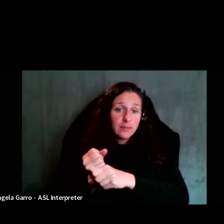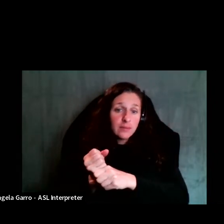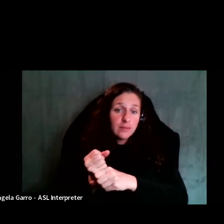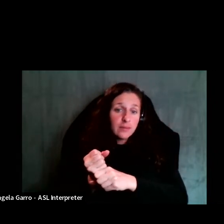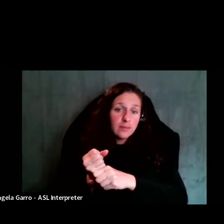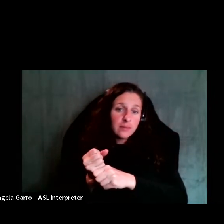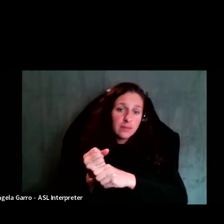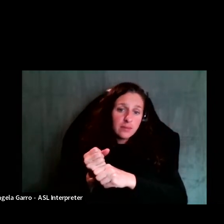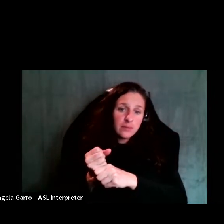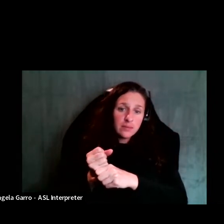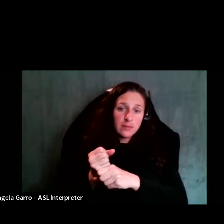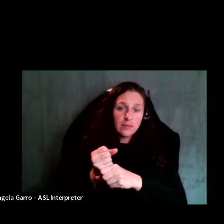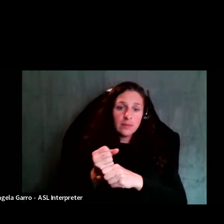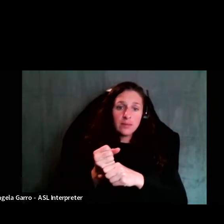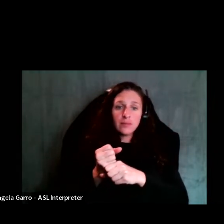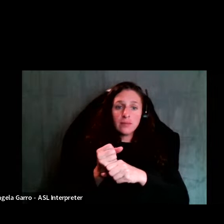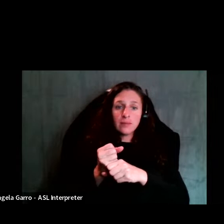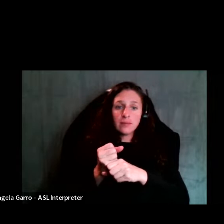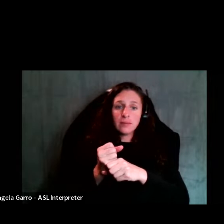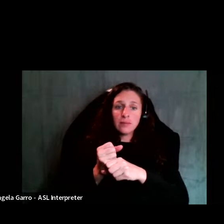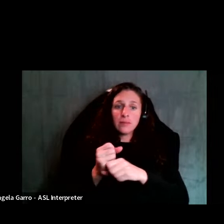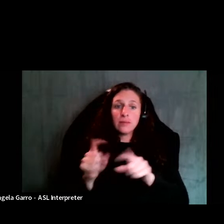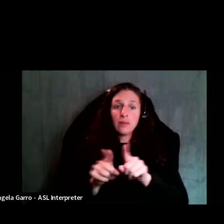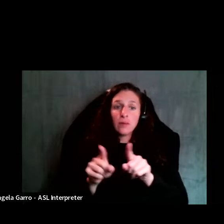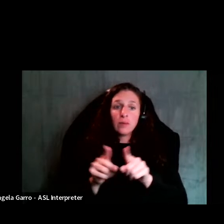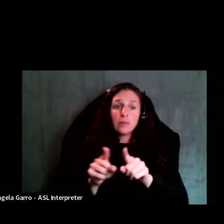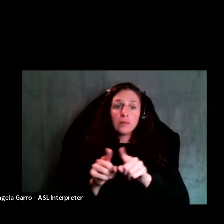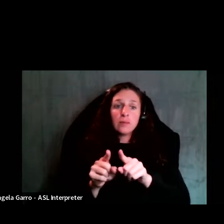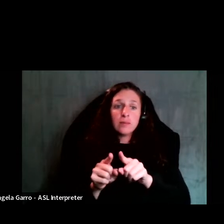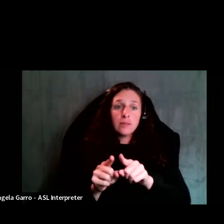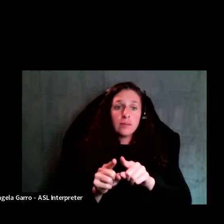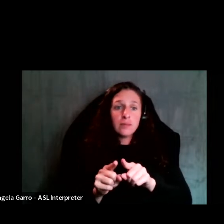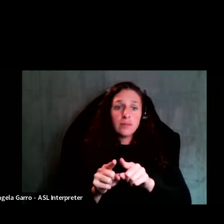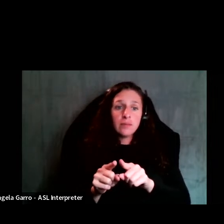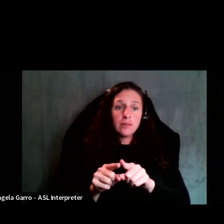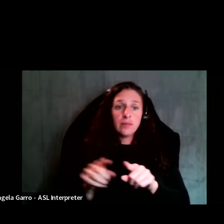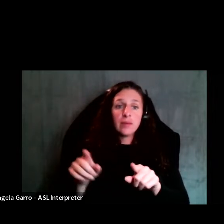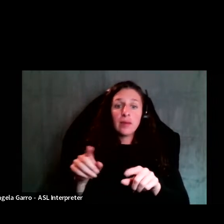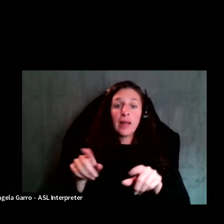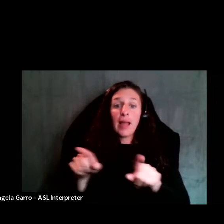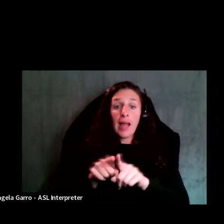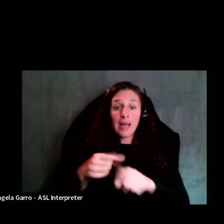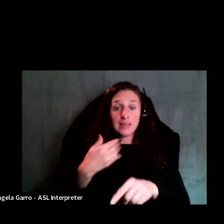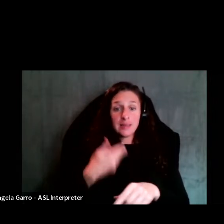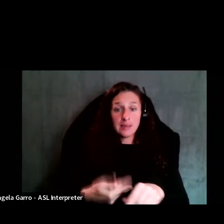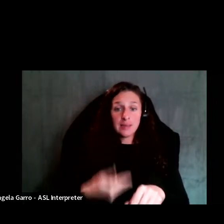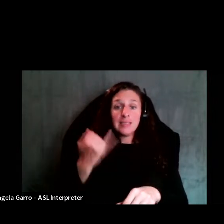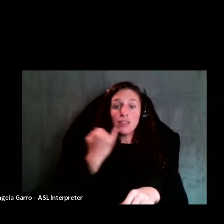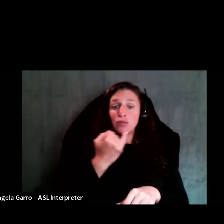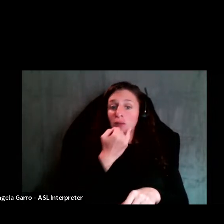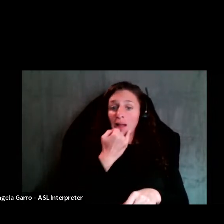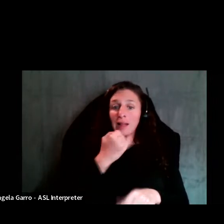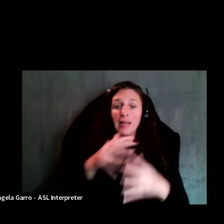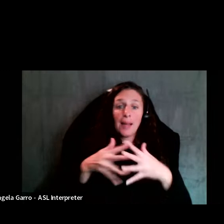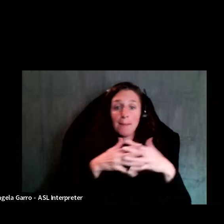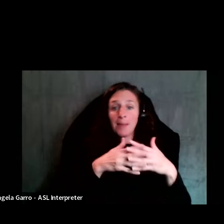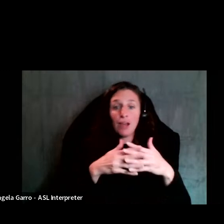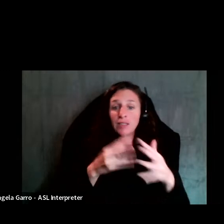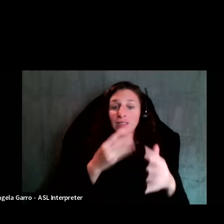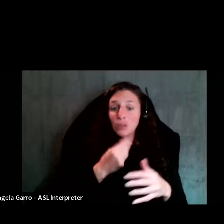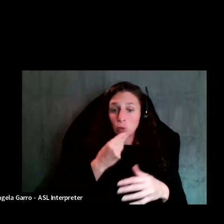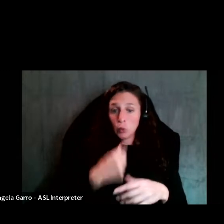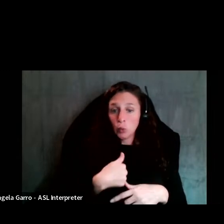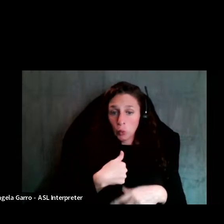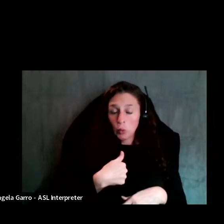Also, what else? As an Israeli American Jew,